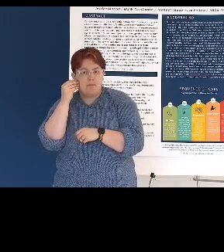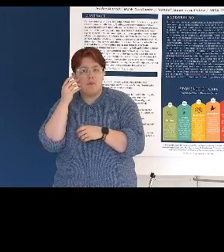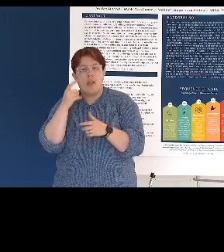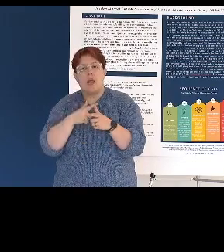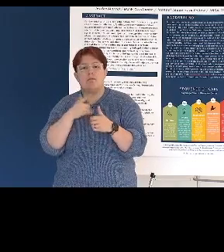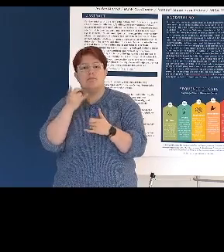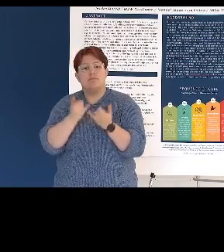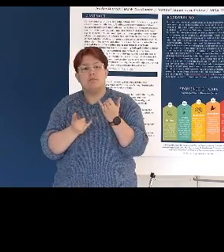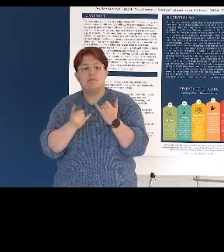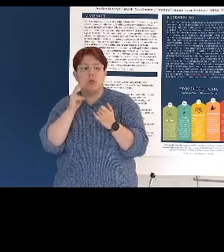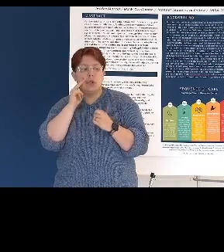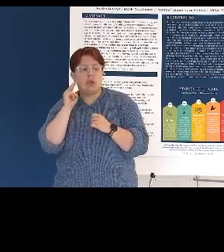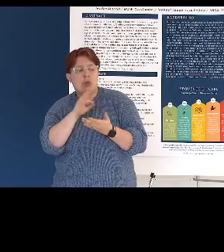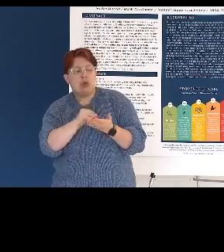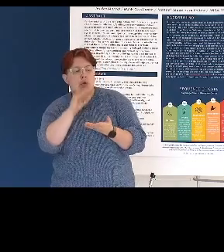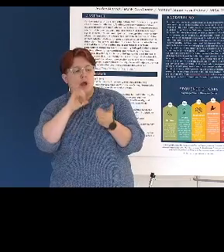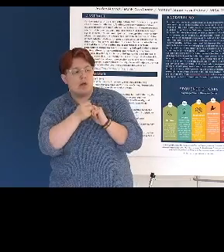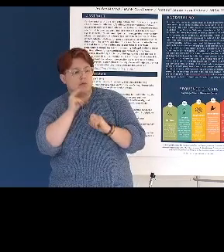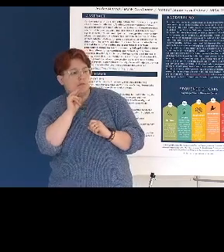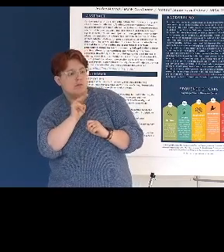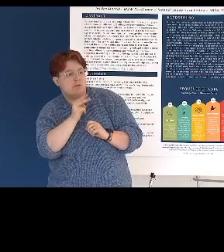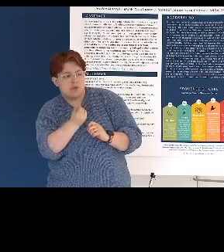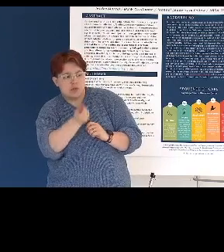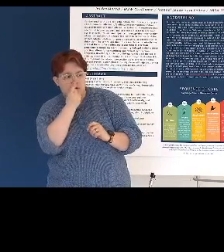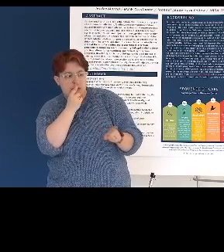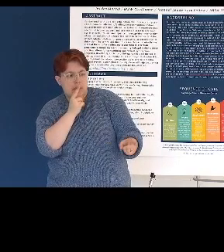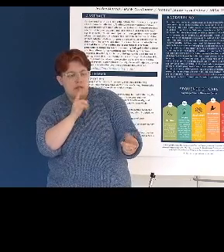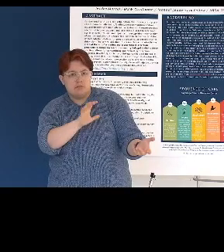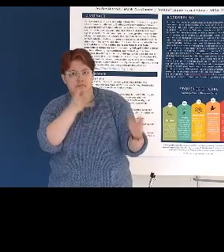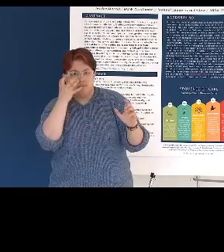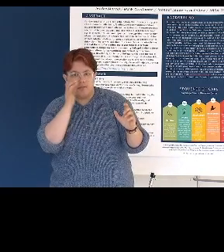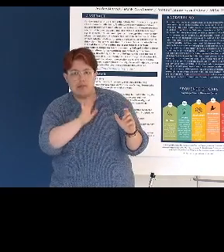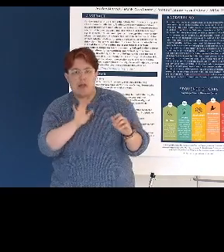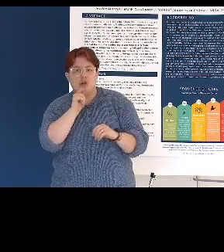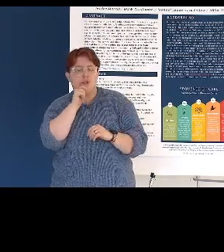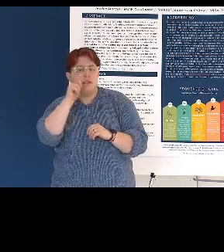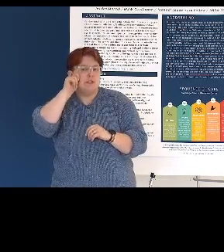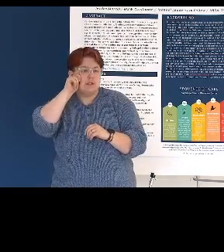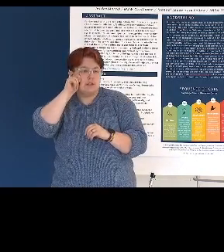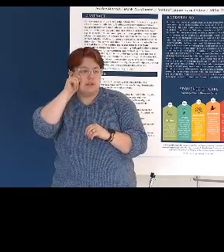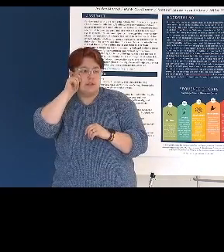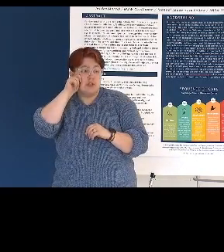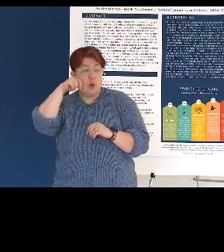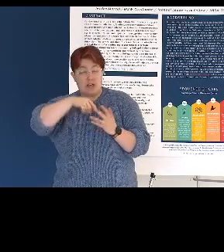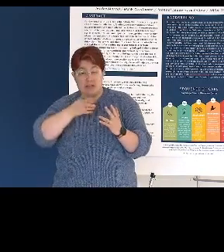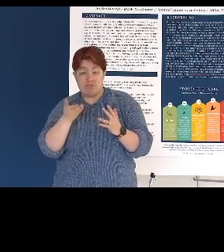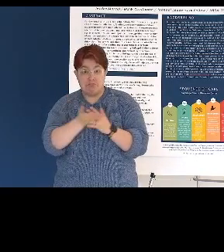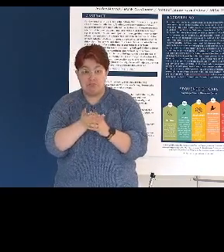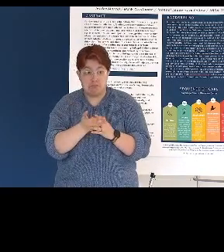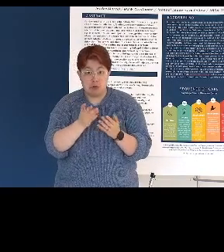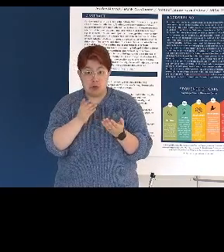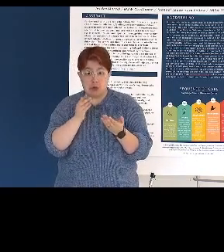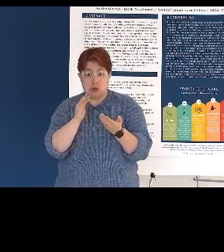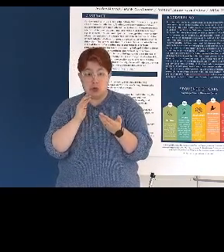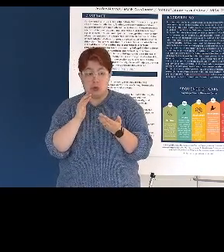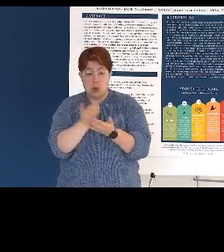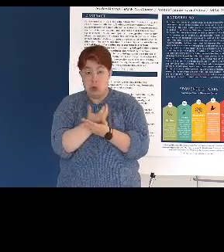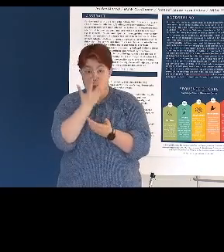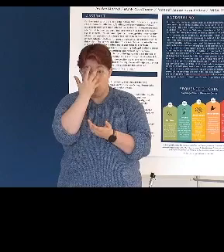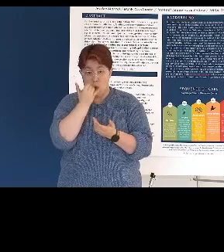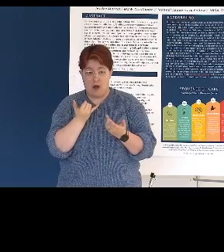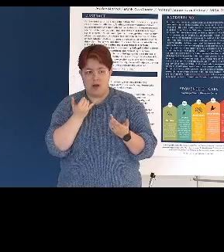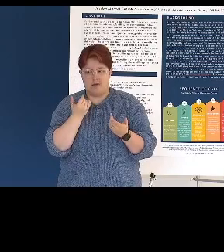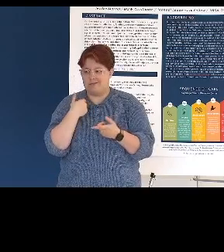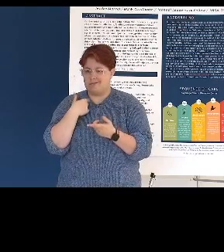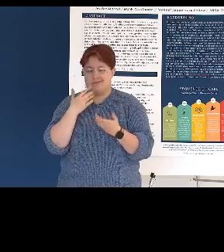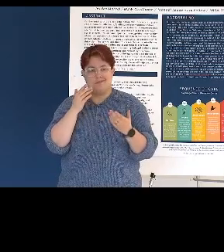their teens. And so why this intervention is an innovation is because what is currently being offered